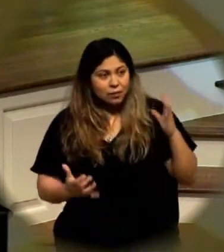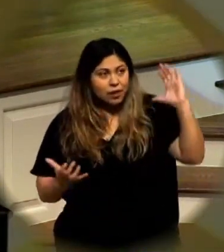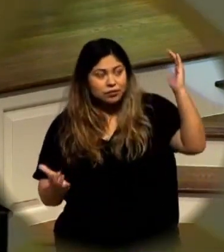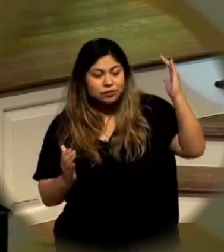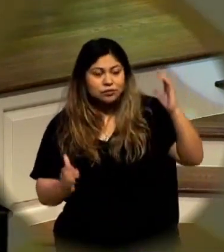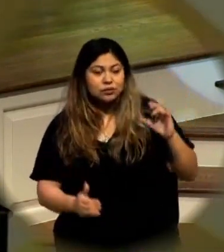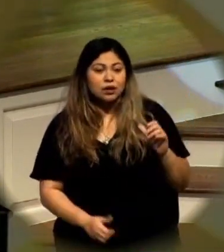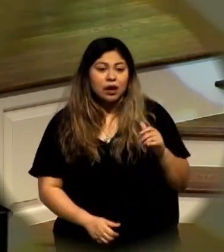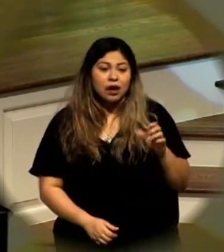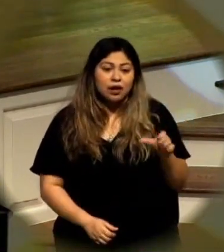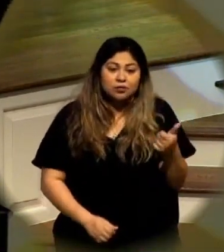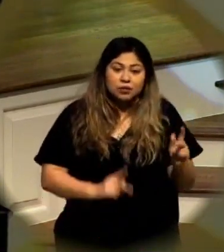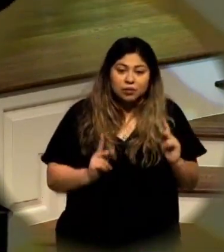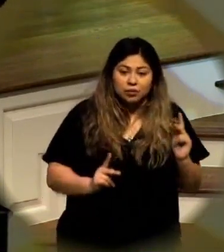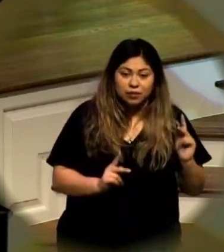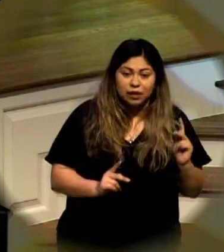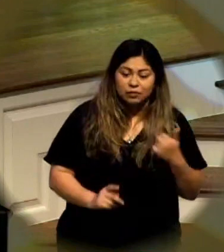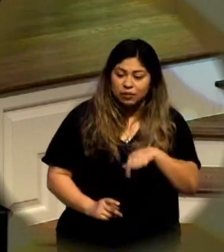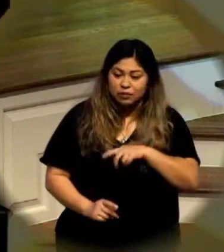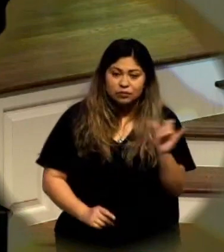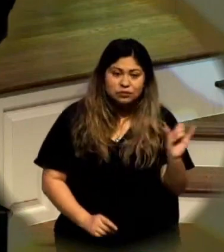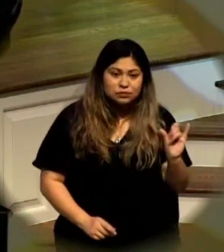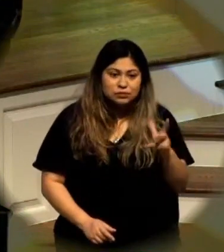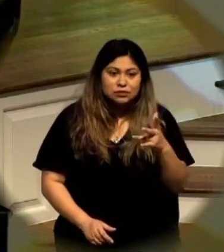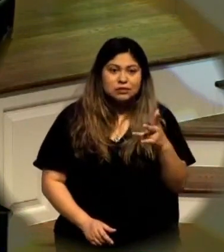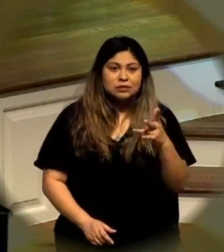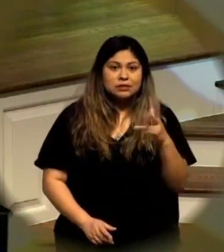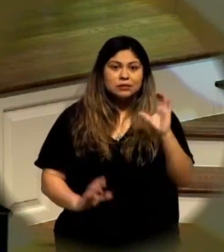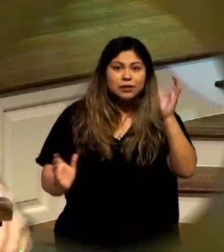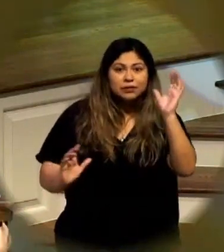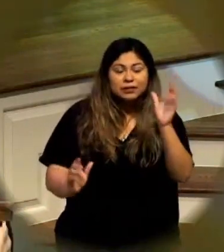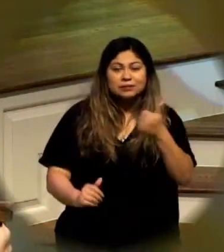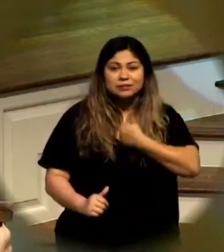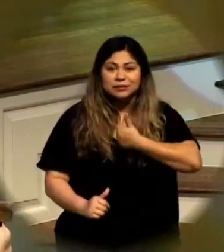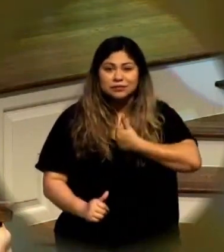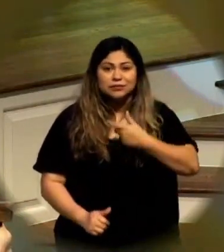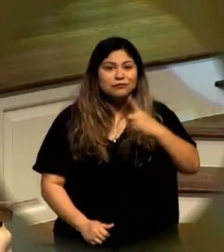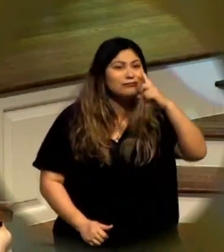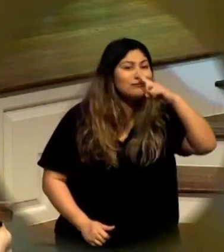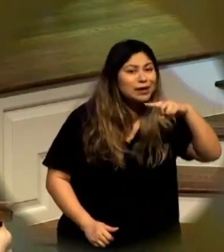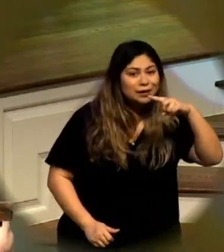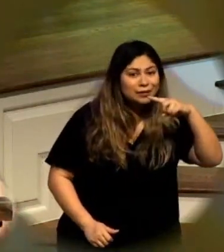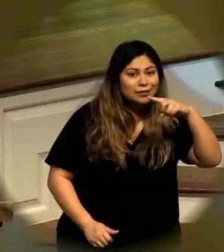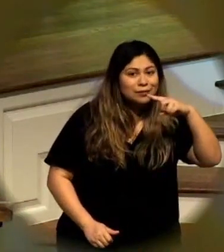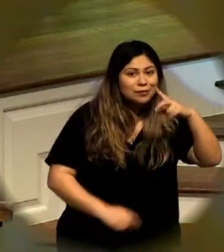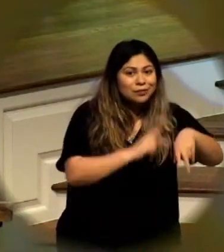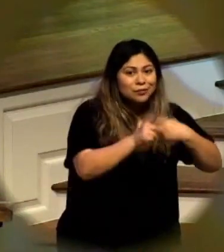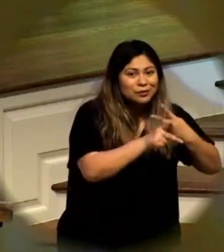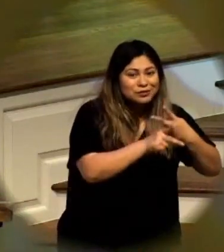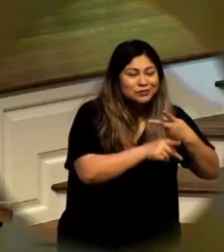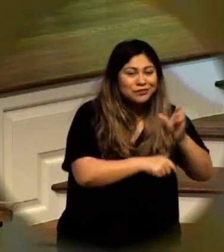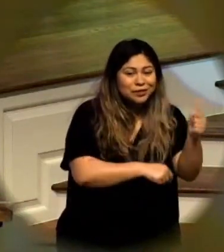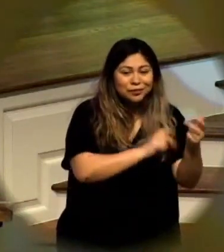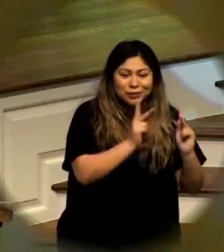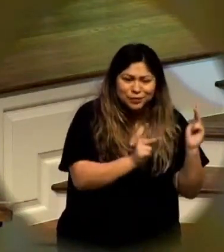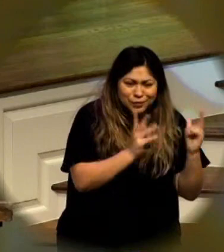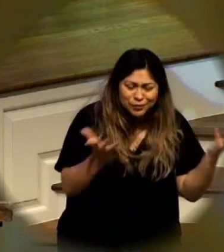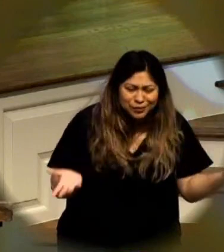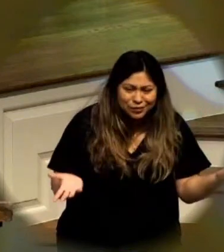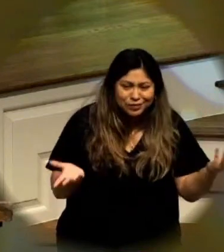compare ourselves to fake versions of other people. How can any of us measure up like